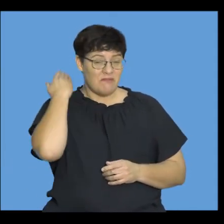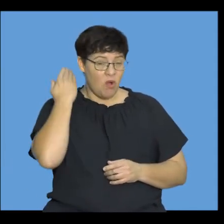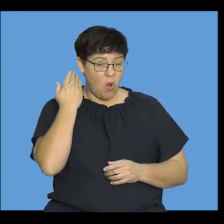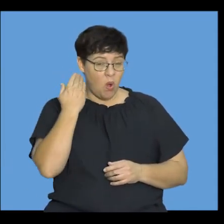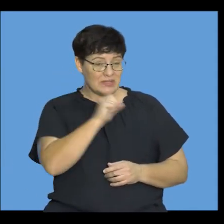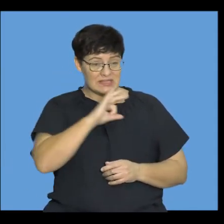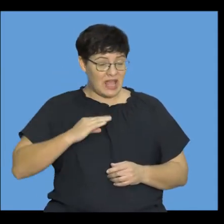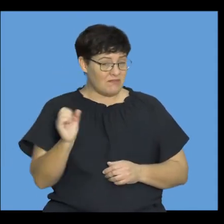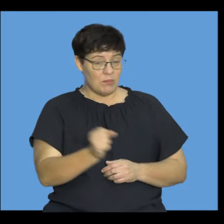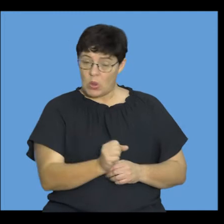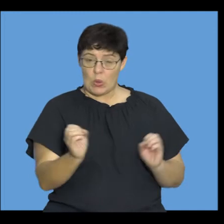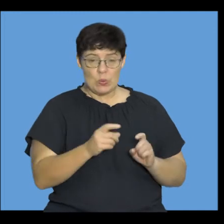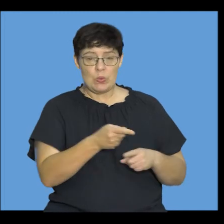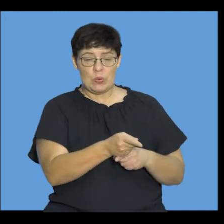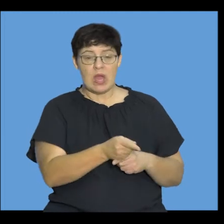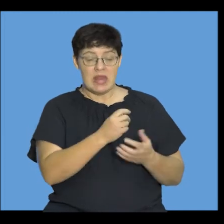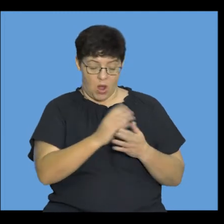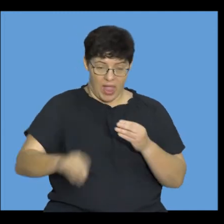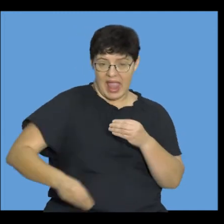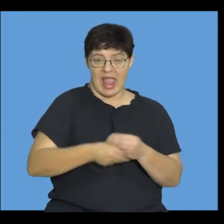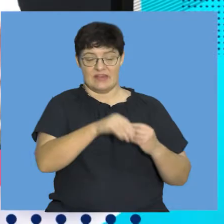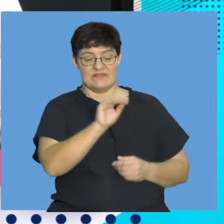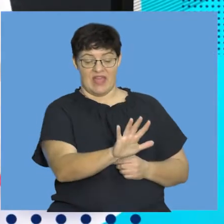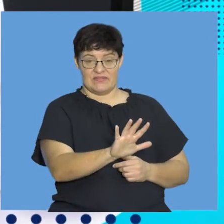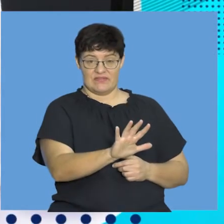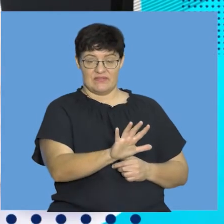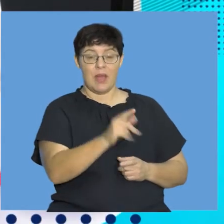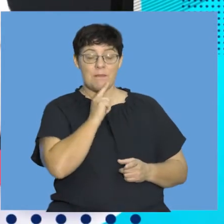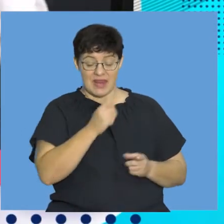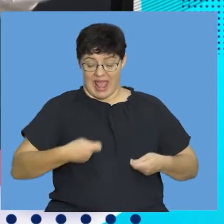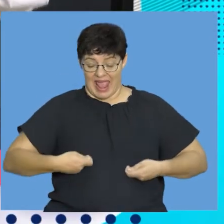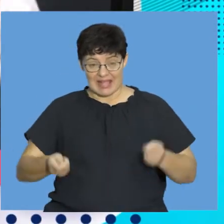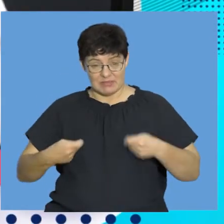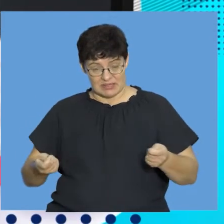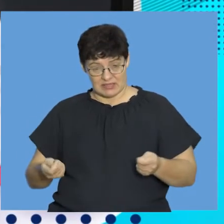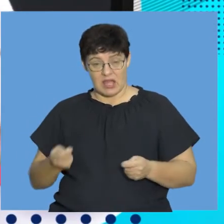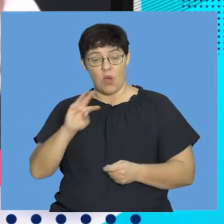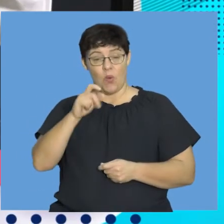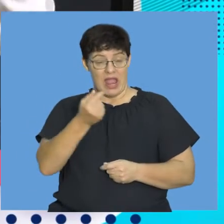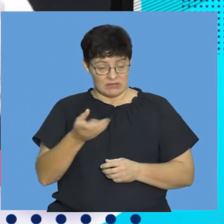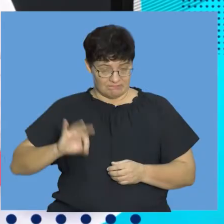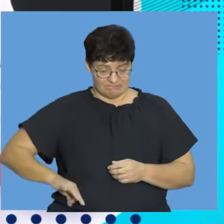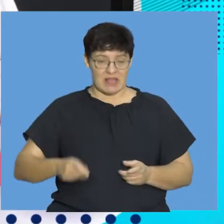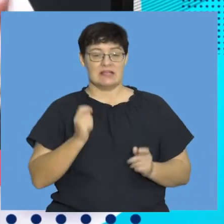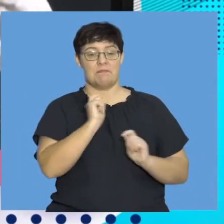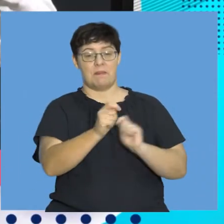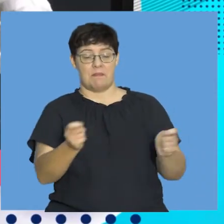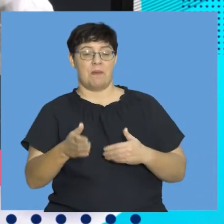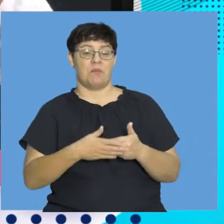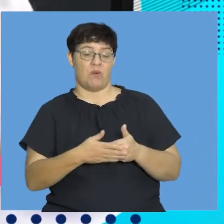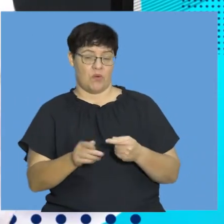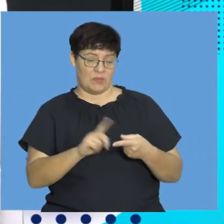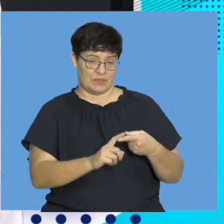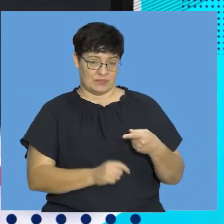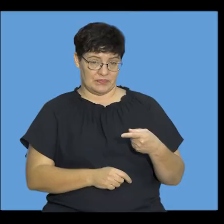Remember, 5 additional people were employed. So clearly you can see there's an increase in her wage bill.